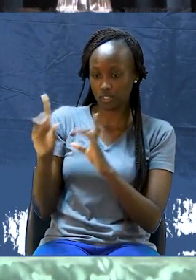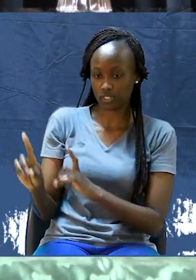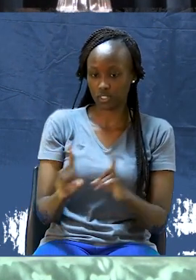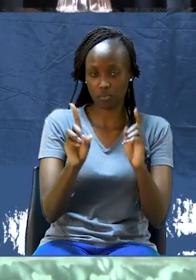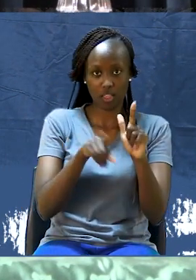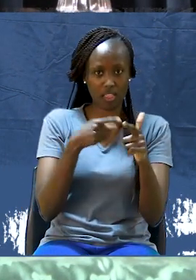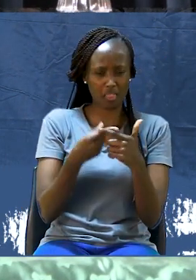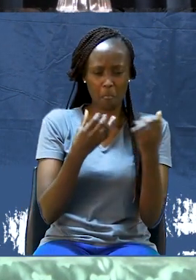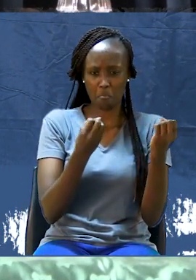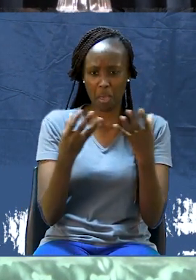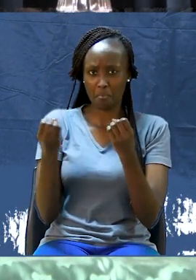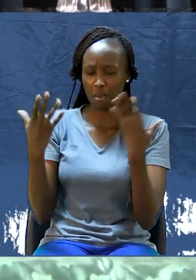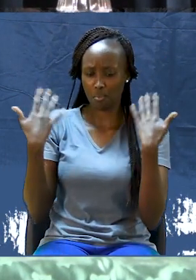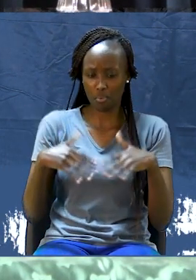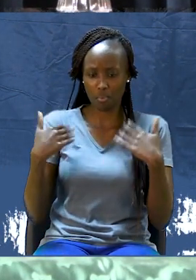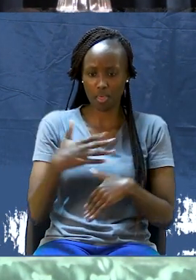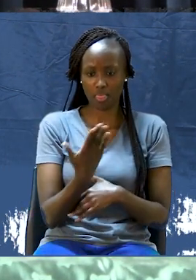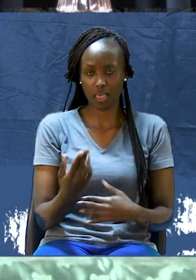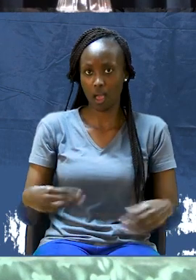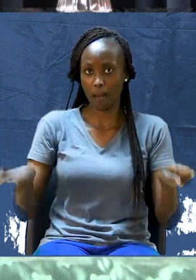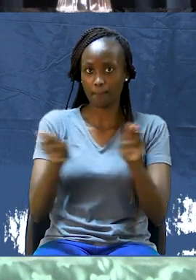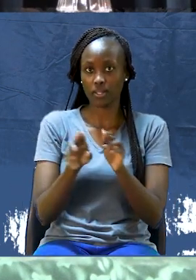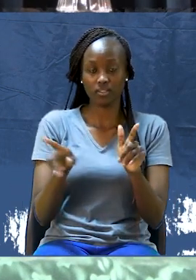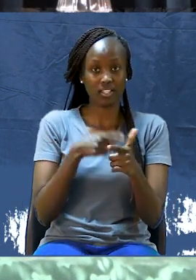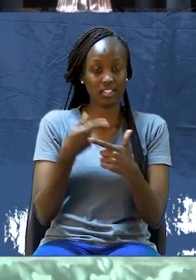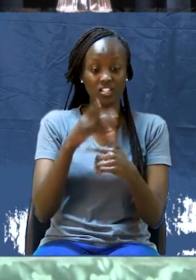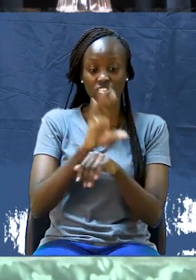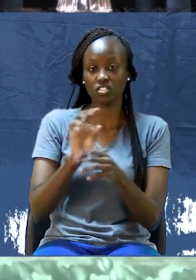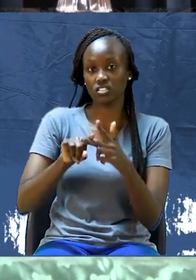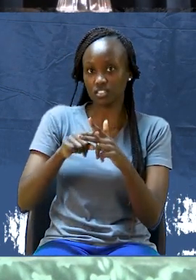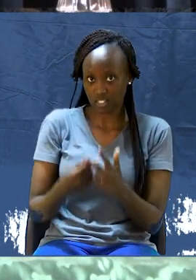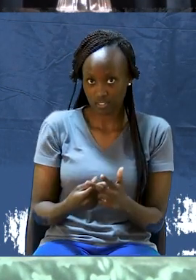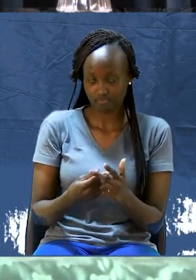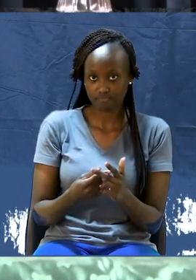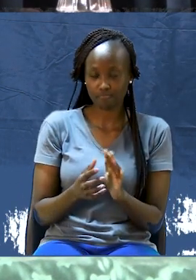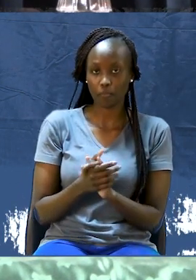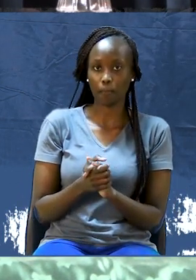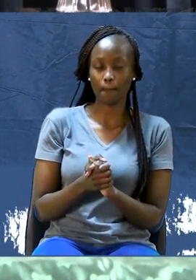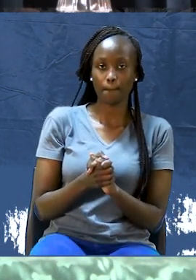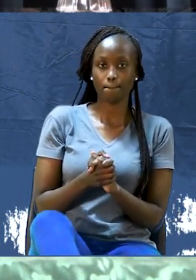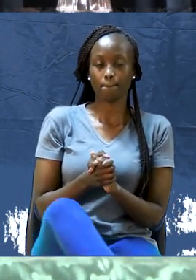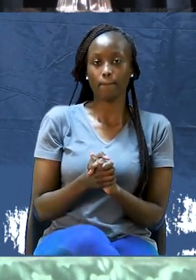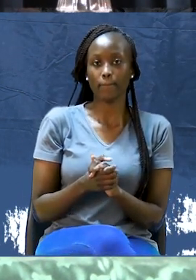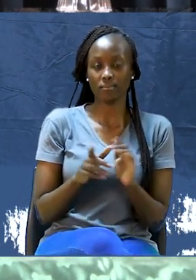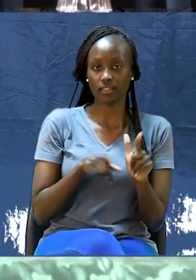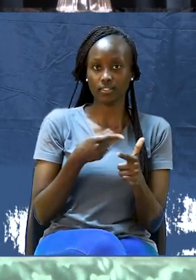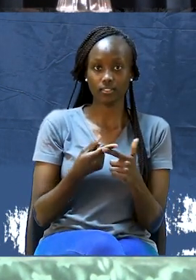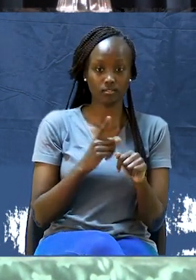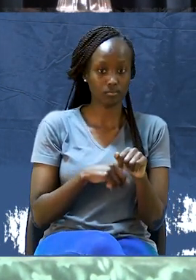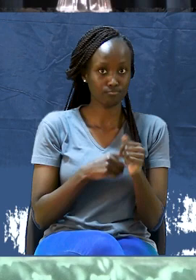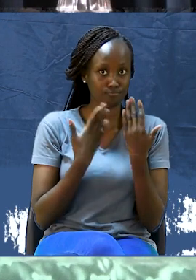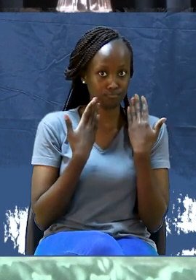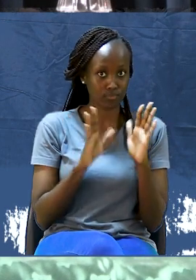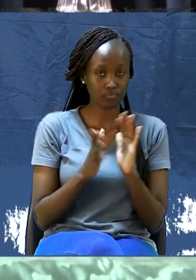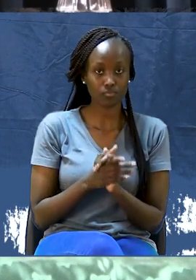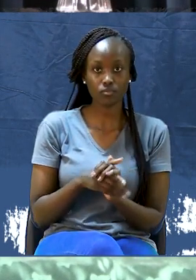and amazing things happened, and the birth of the church or the strengthening of the new church. And at the end of it,